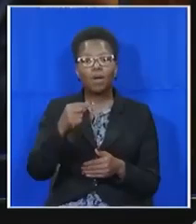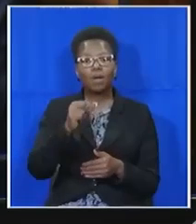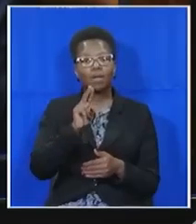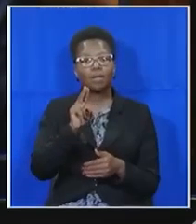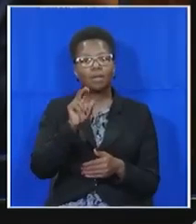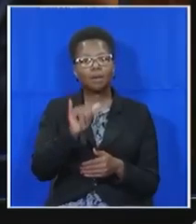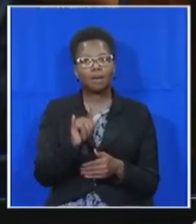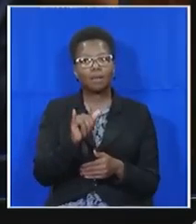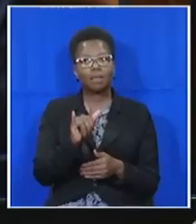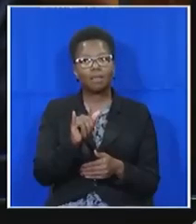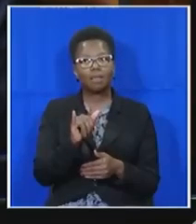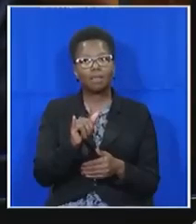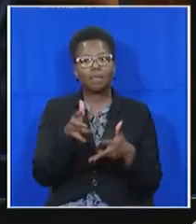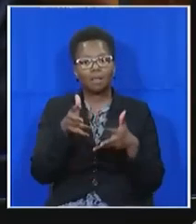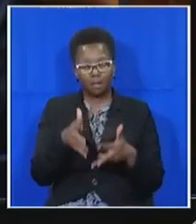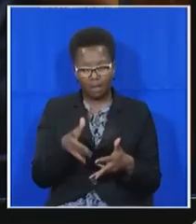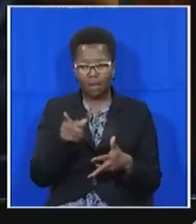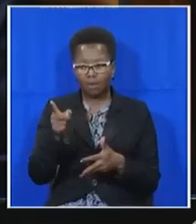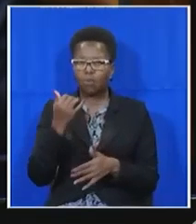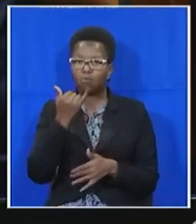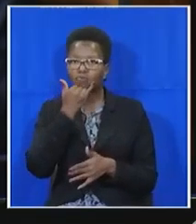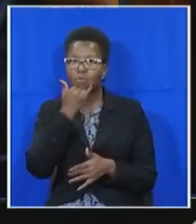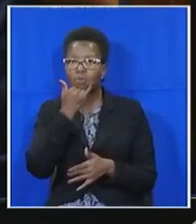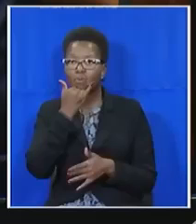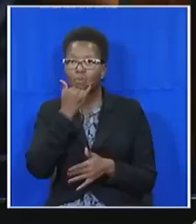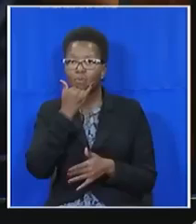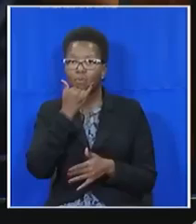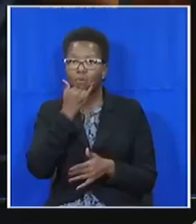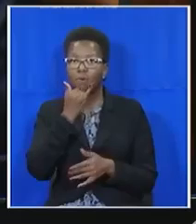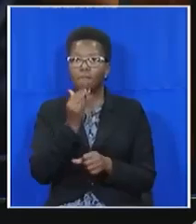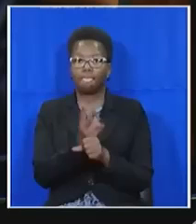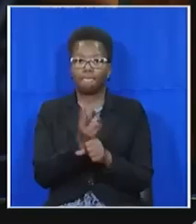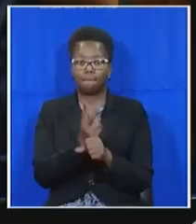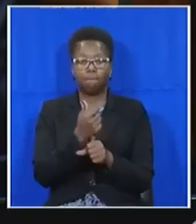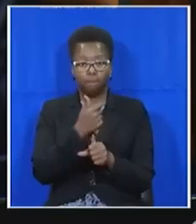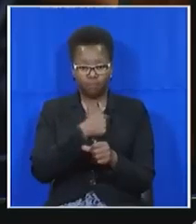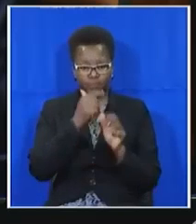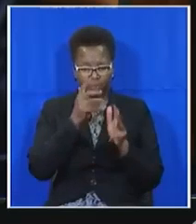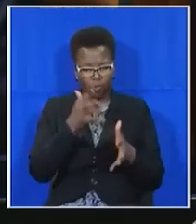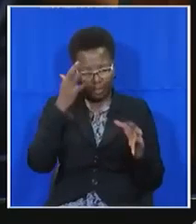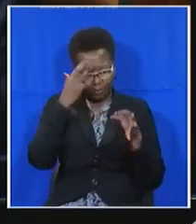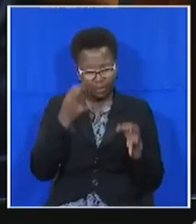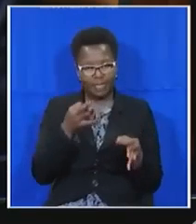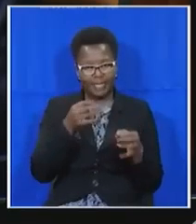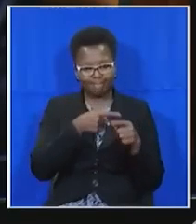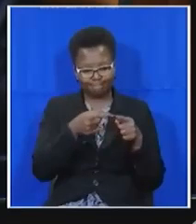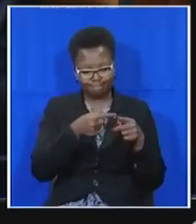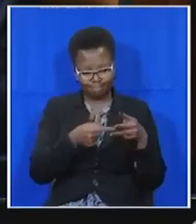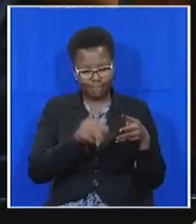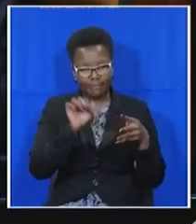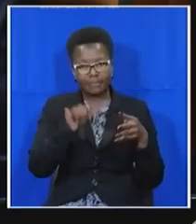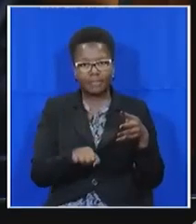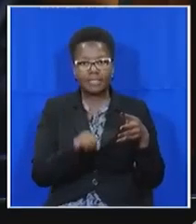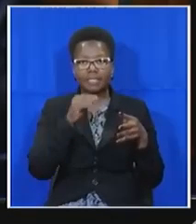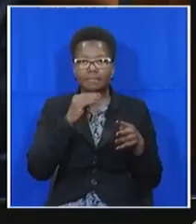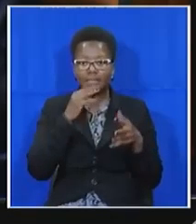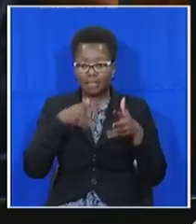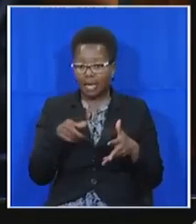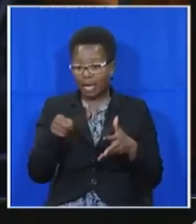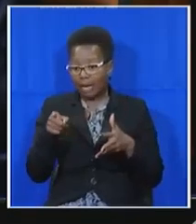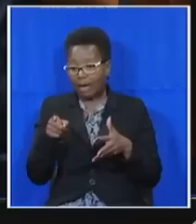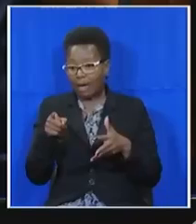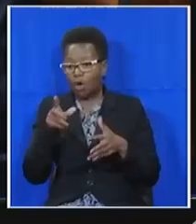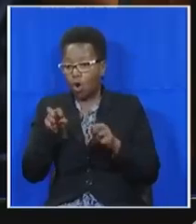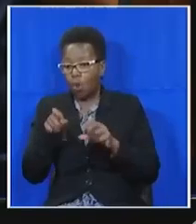wrong. So you must correct it because I am going to rule on these matters and you shouldn't take advantage of that.